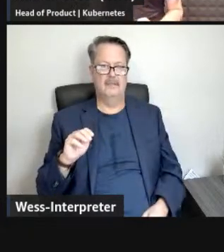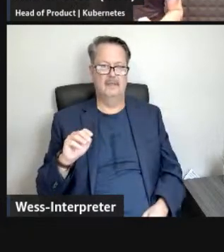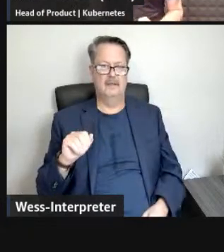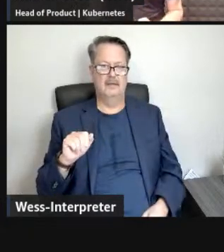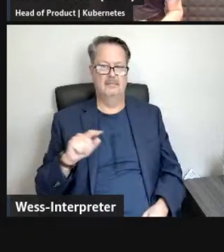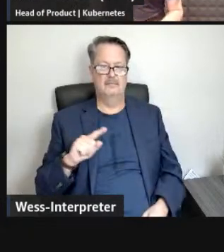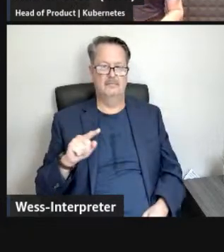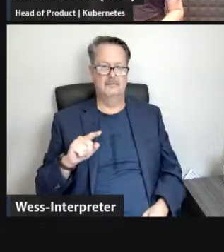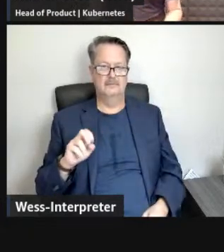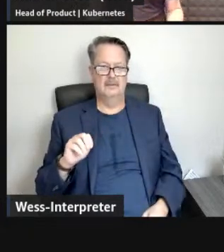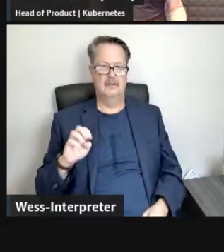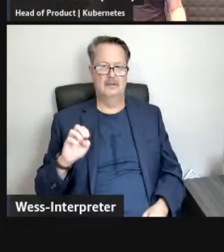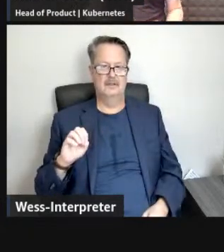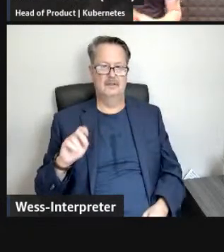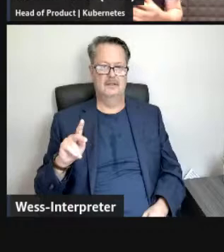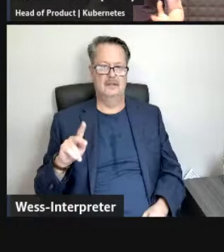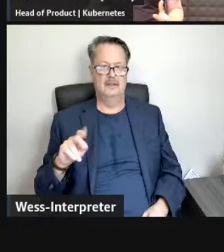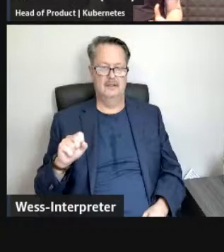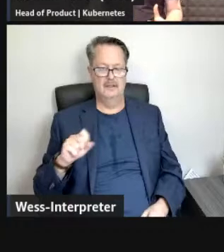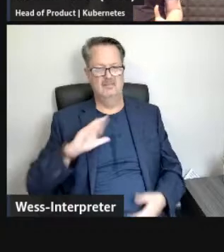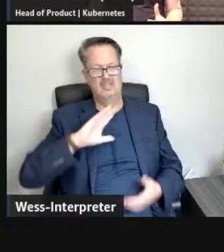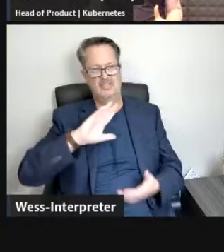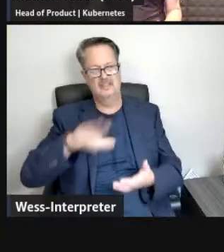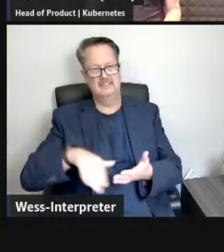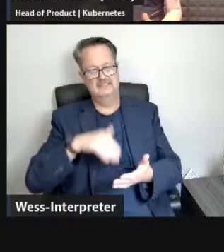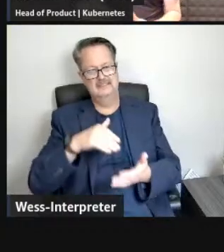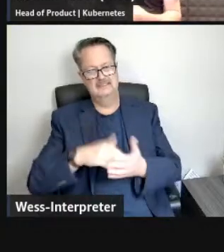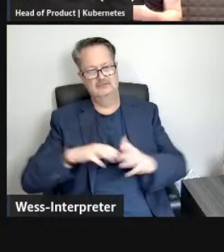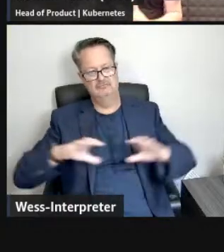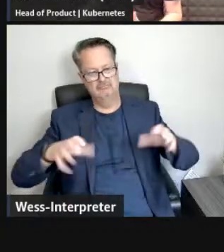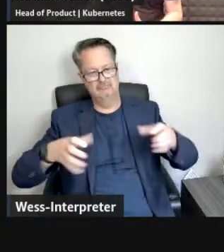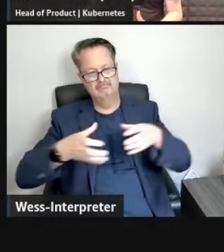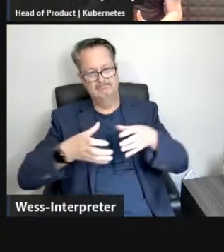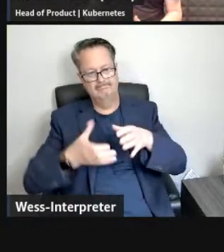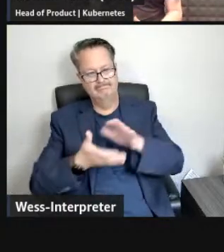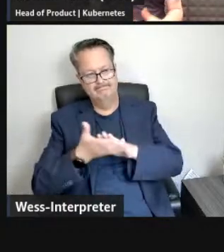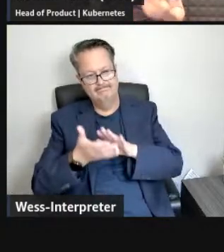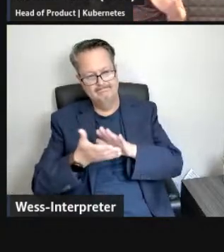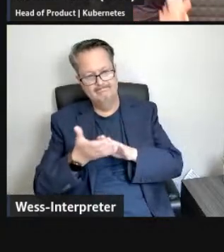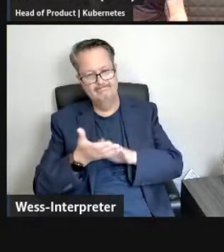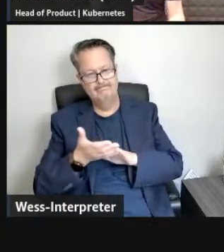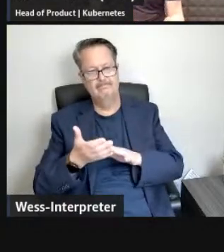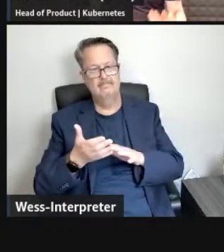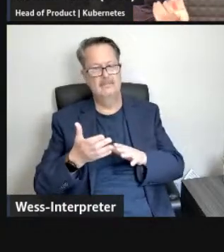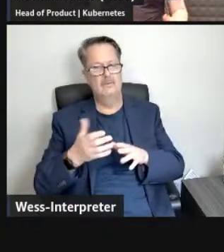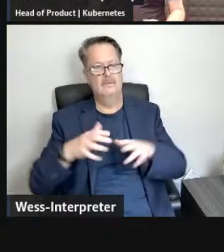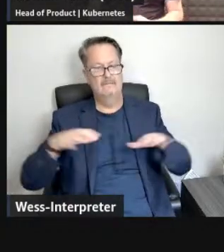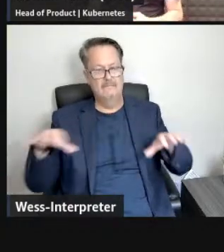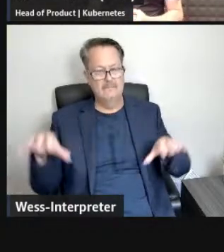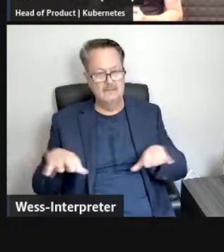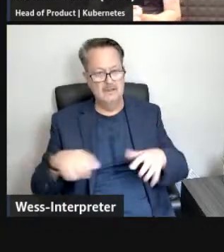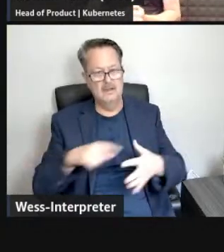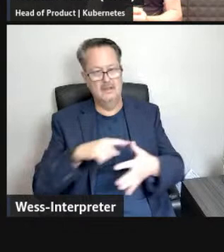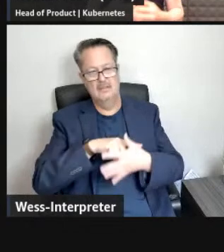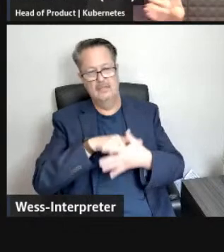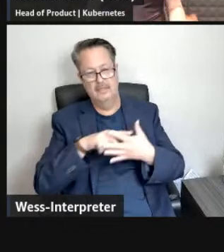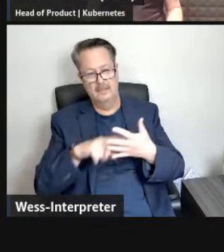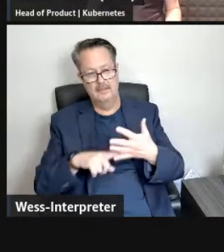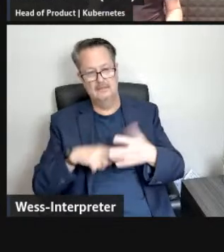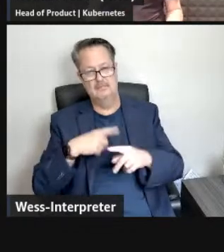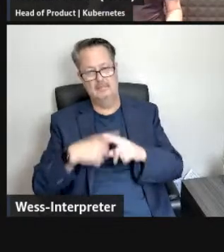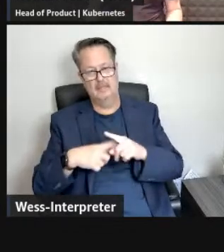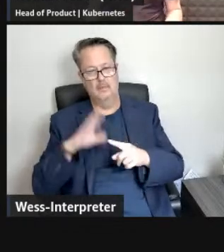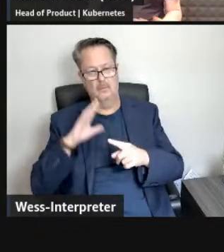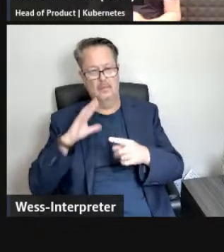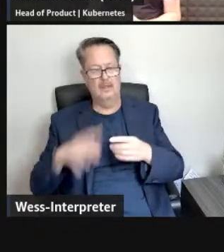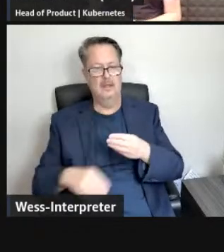Kubernetes operations. And there's a lot of things we've done, and there's a lot of things we're going to do here. So today, you can actually see everything